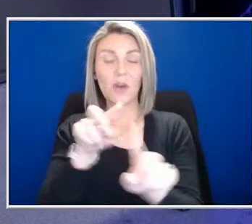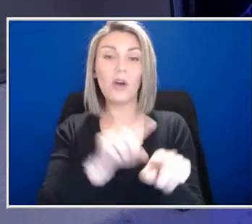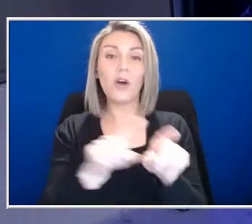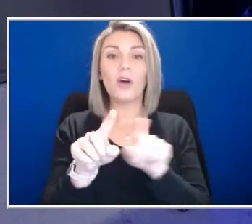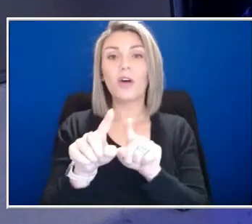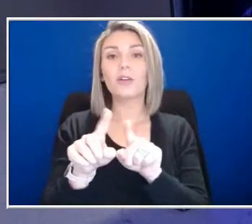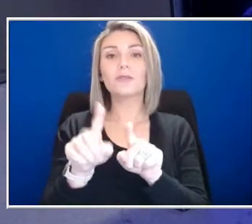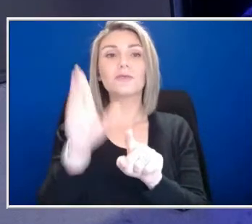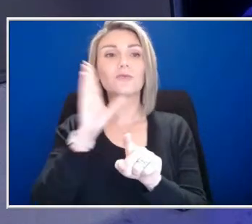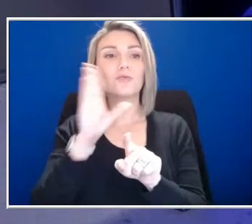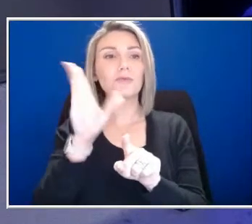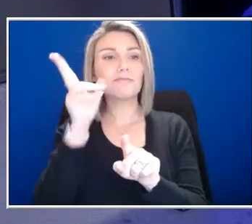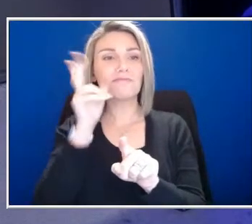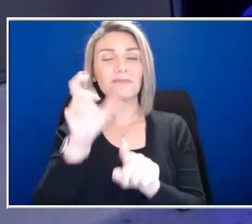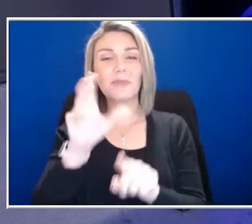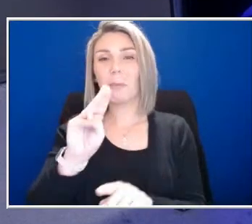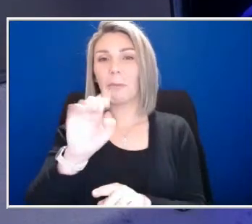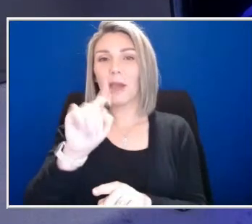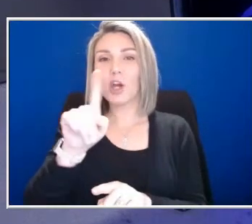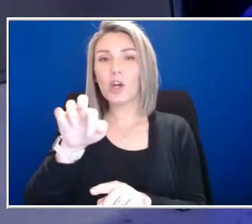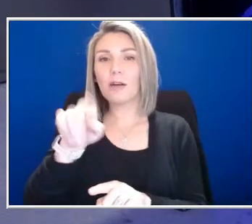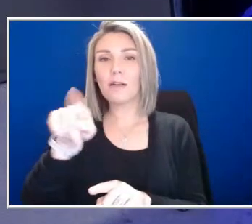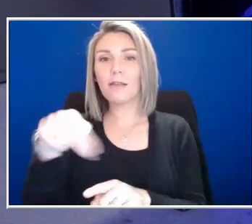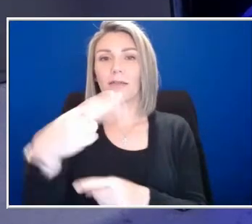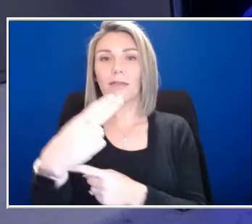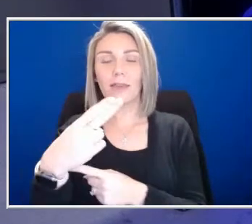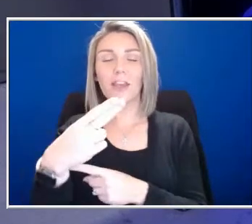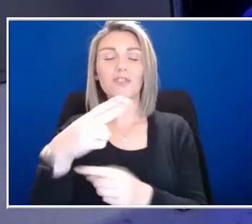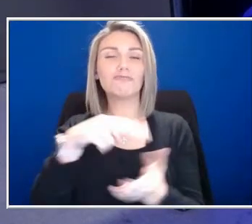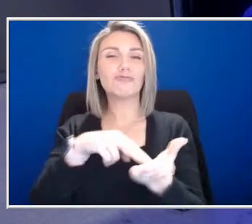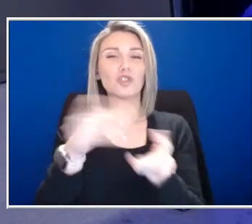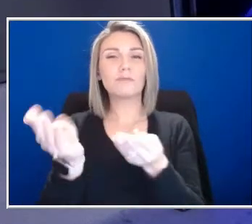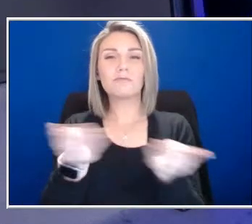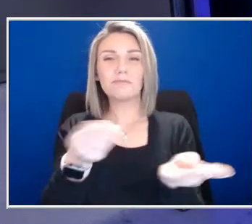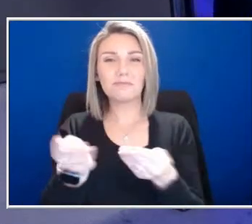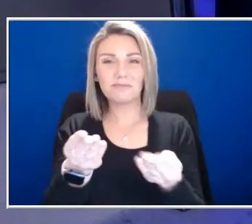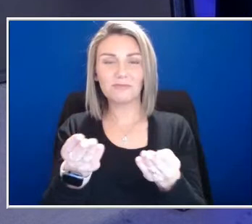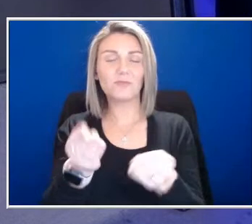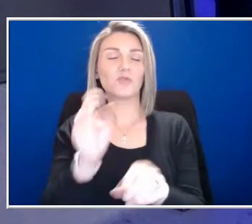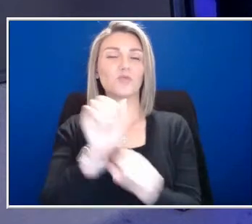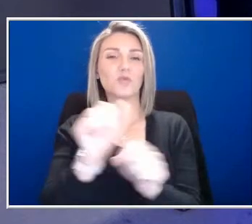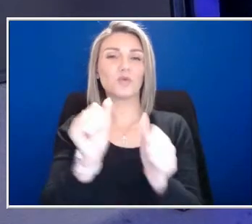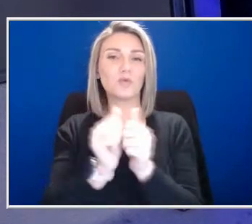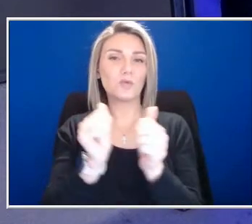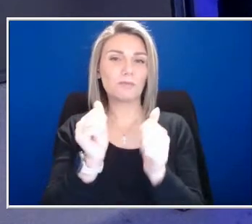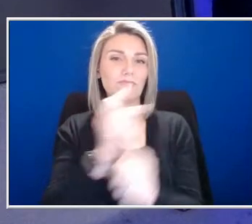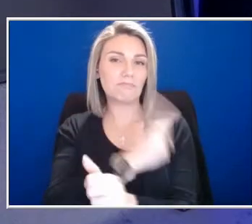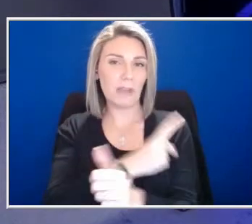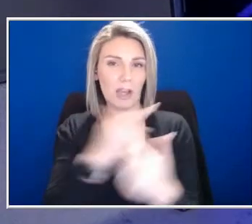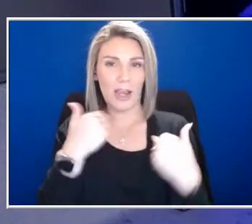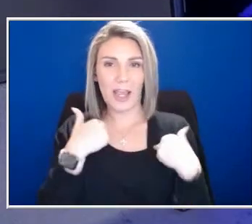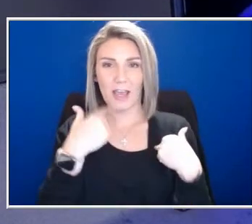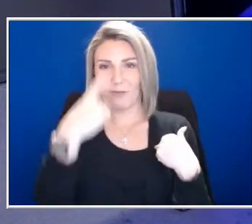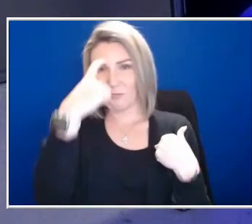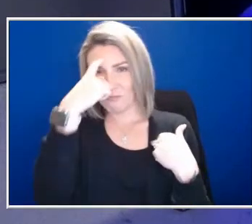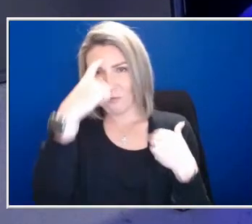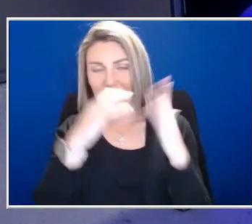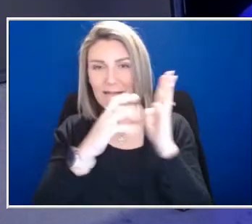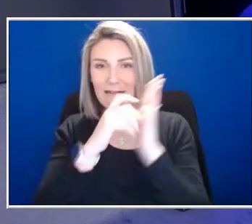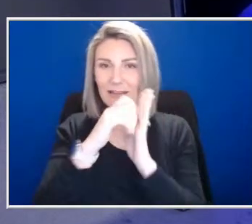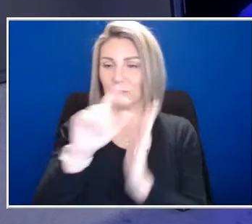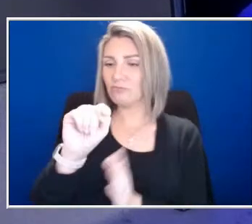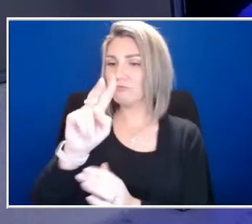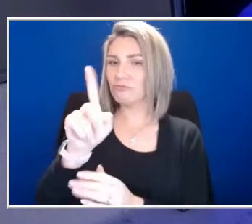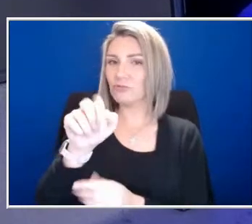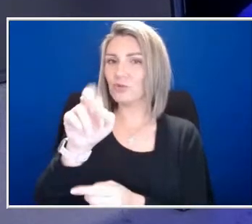Paulette. She is a nurse navigator working with brain tumor patients at the University of Kansas Cancer Center. How are you? I'm well, thank you. Good to have you sitting with us